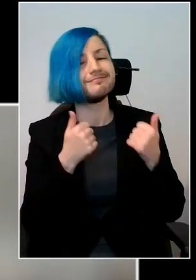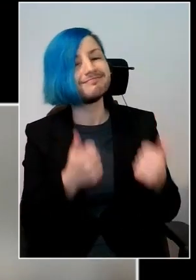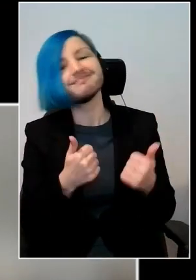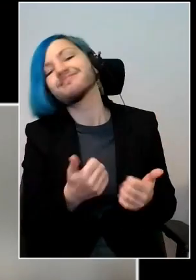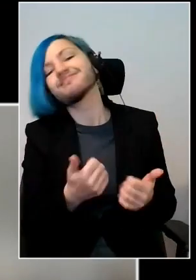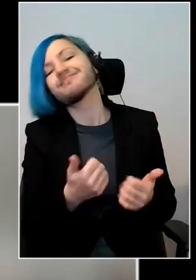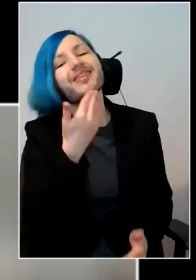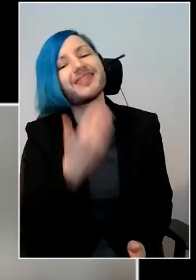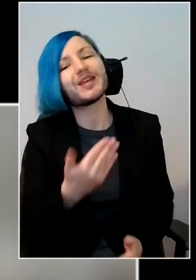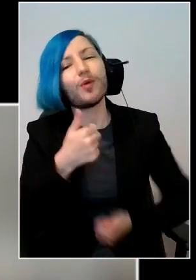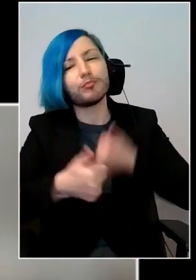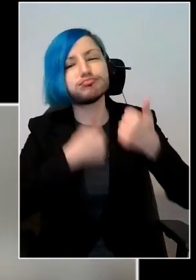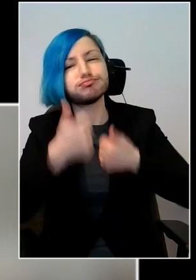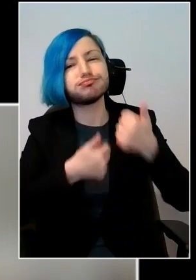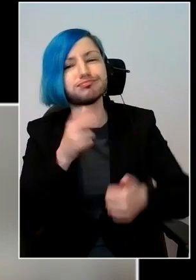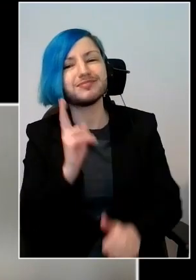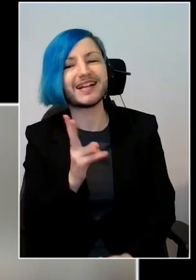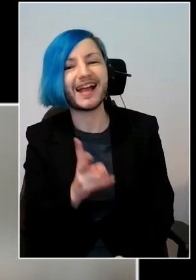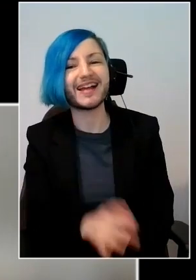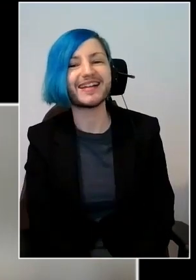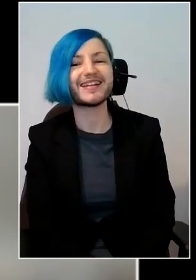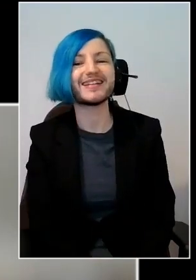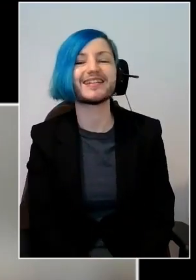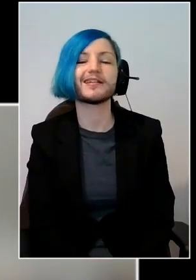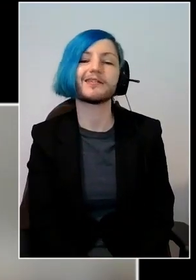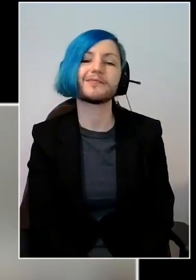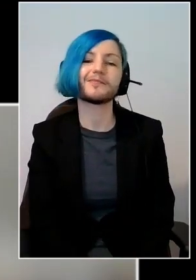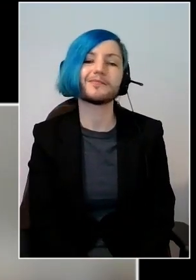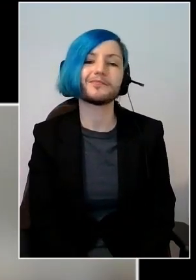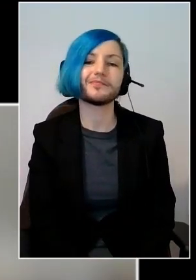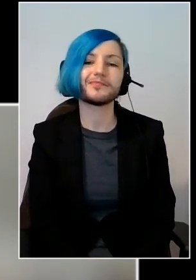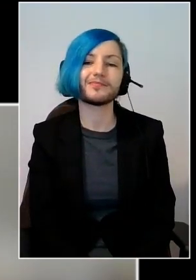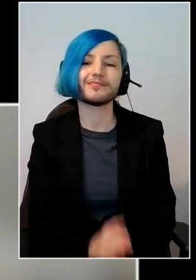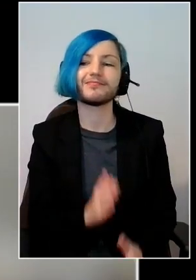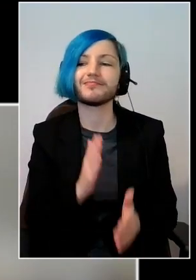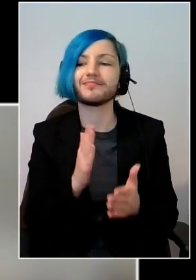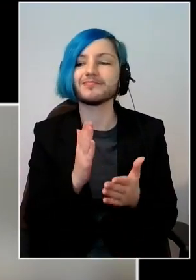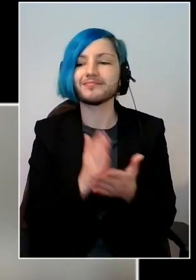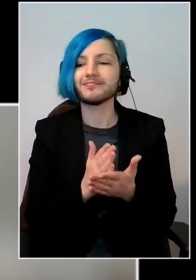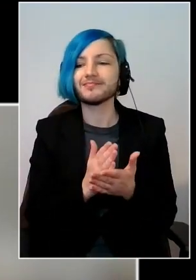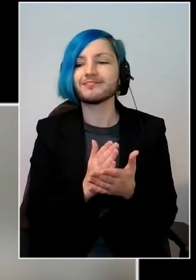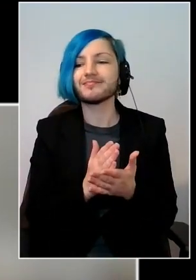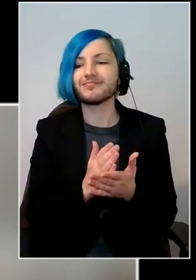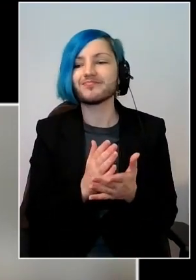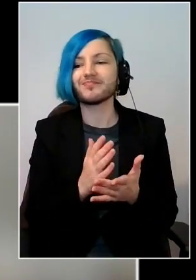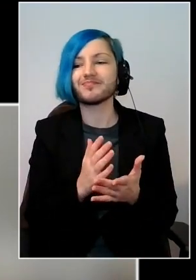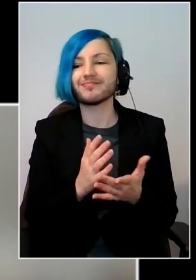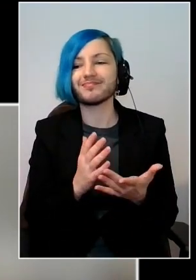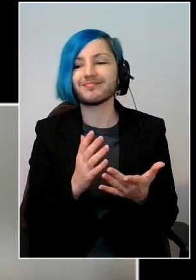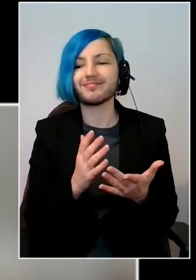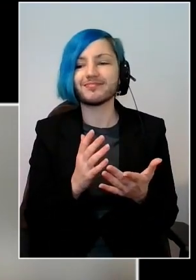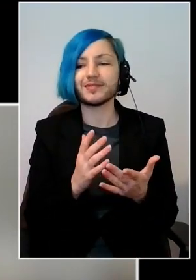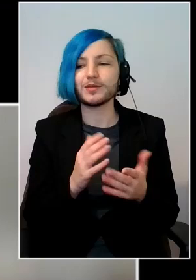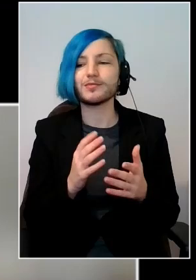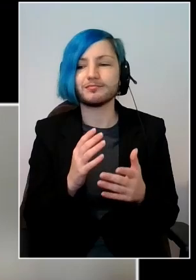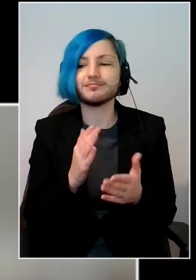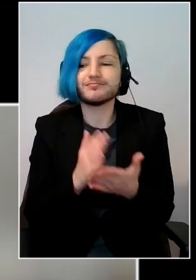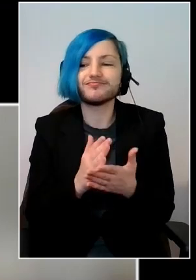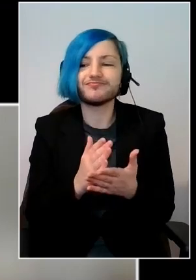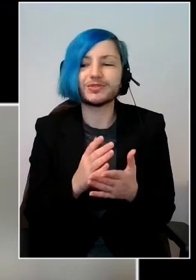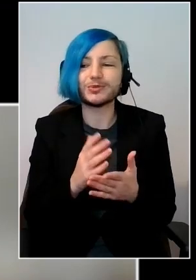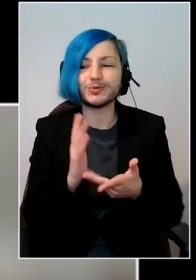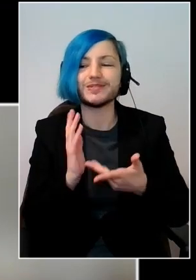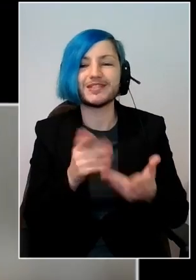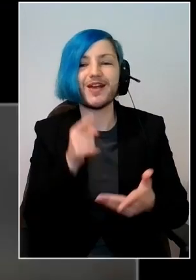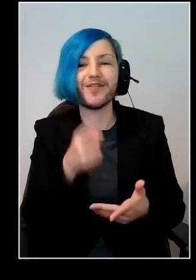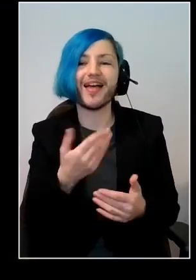congratulations again, Carol. Truly deserved Macro Employer of the Year 2021. Rob, back